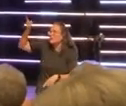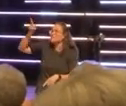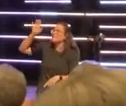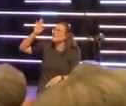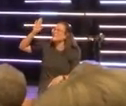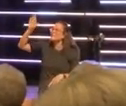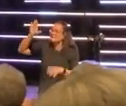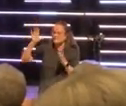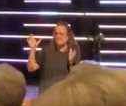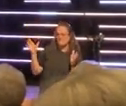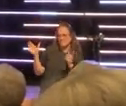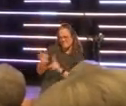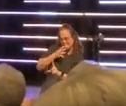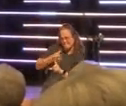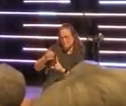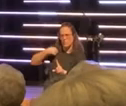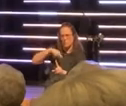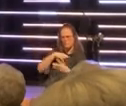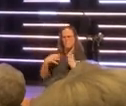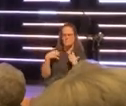scourging, we are healed.